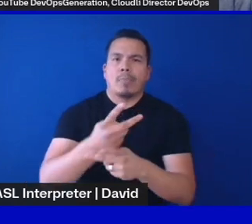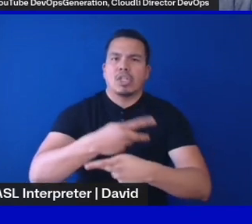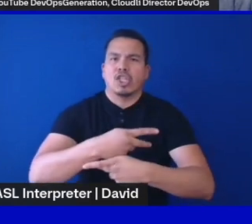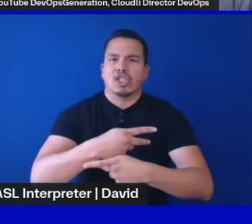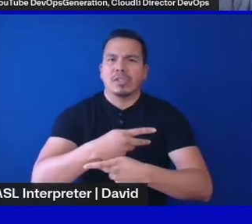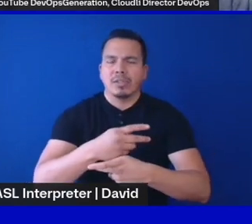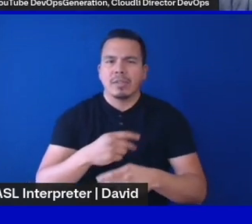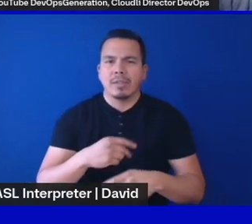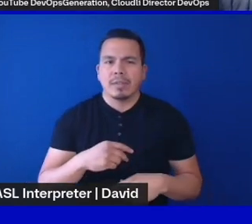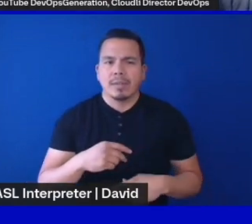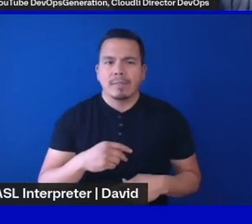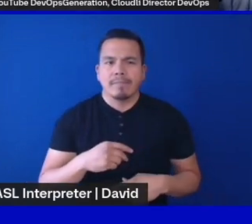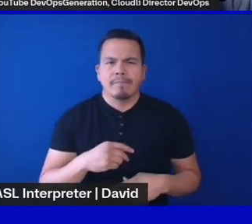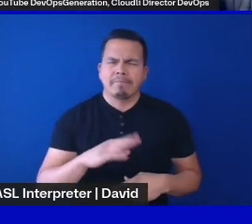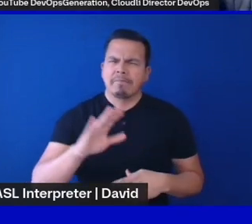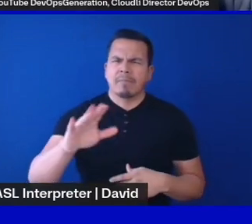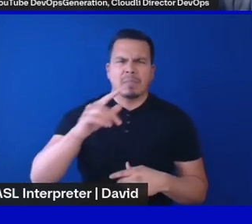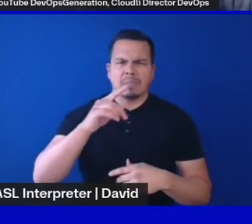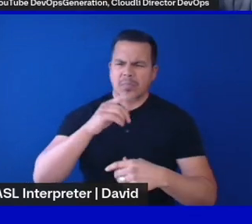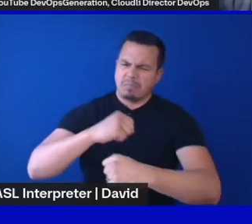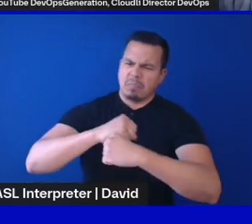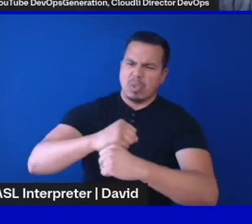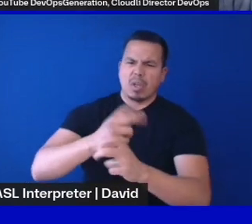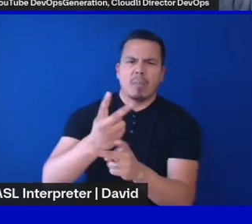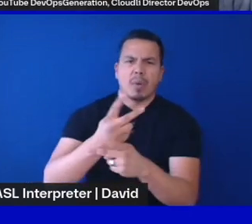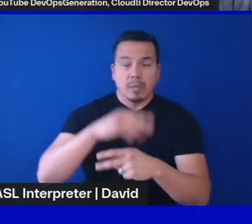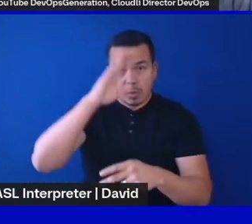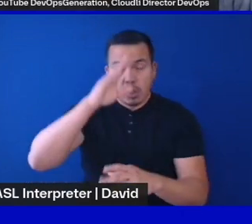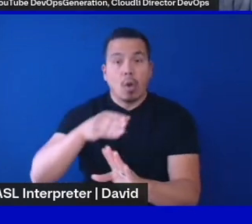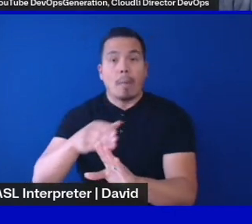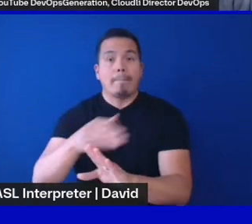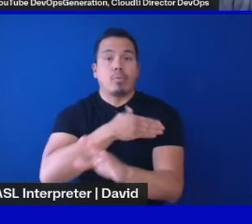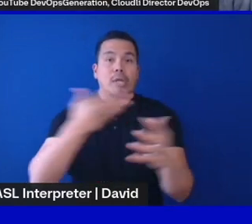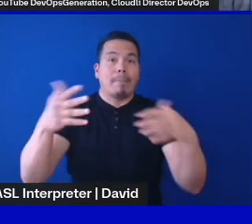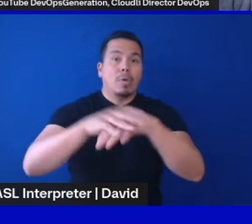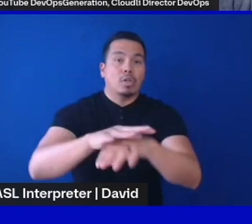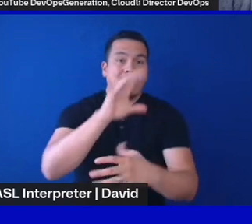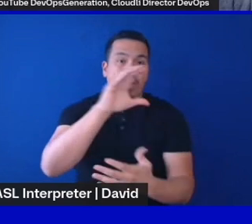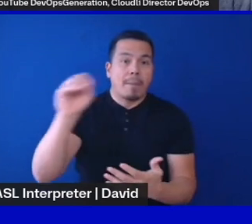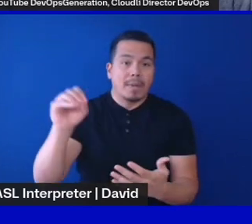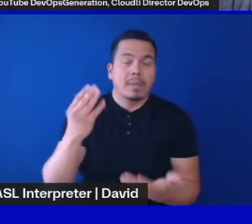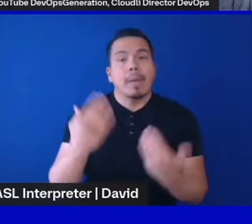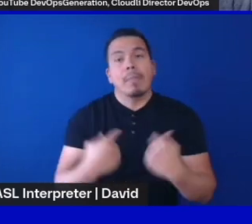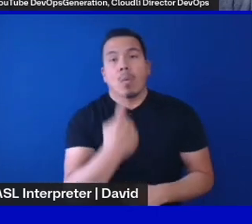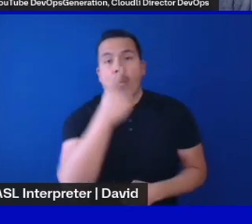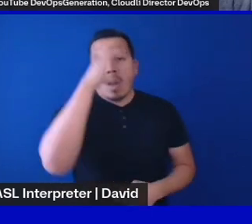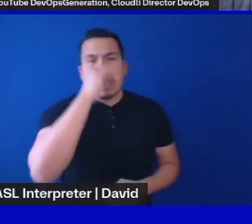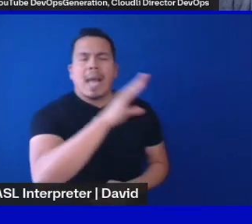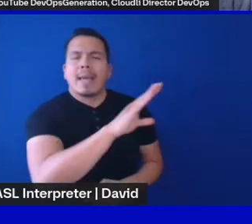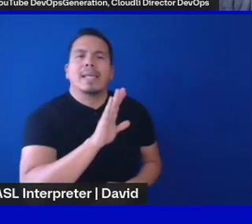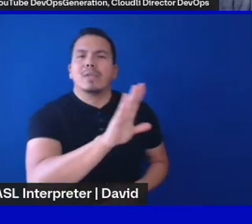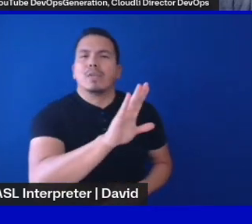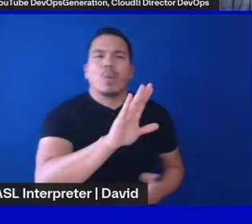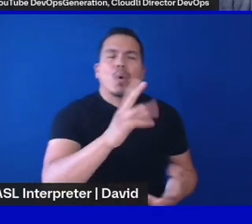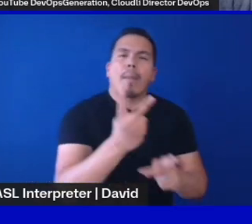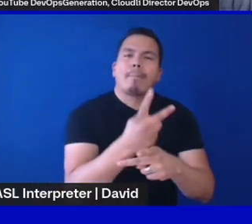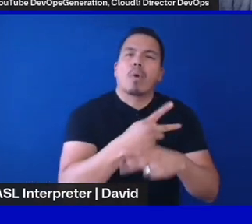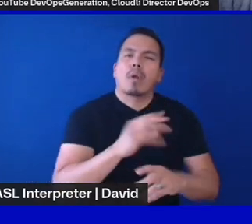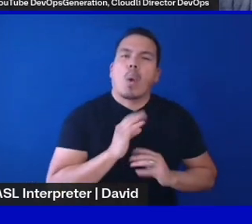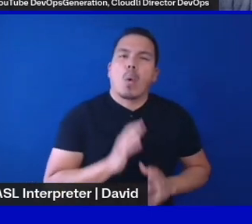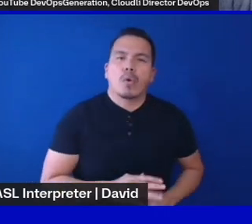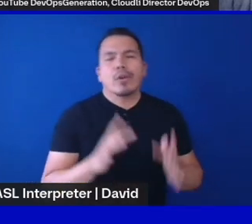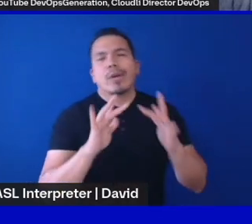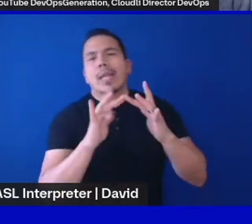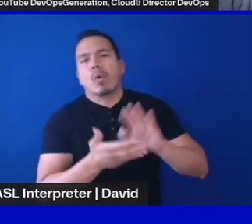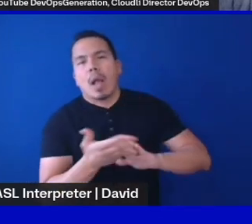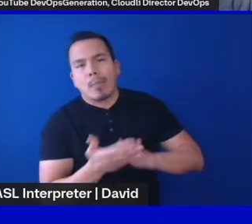the gatekeepers of production? Well, pre-merger, you might have one guy who's your product owner, network operations,